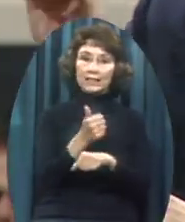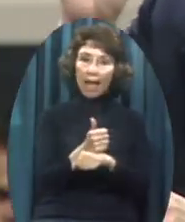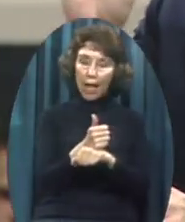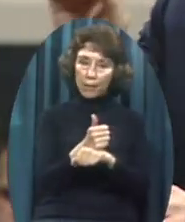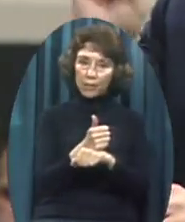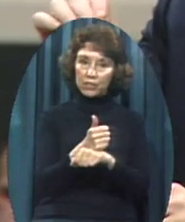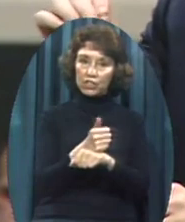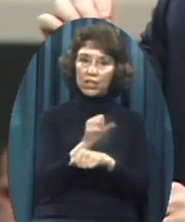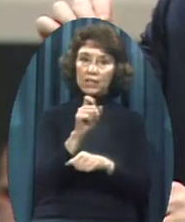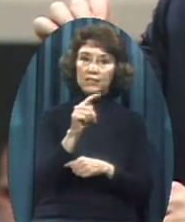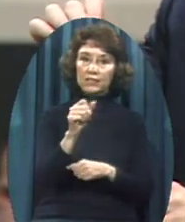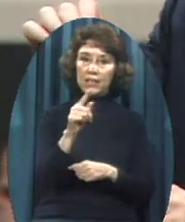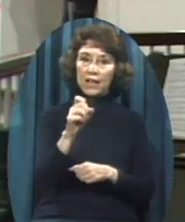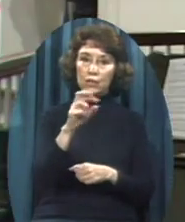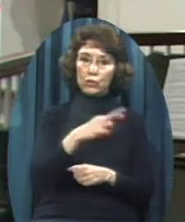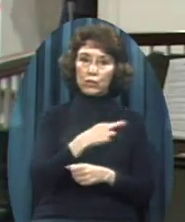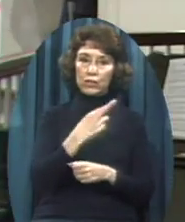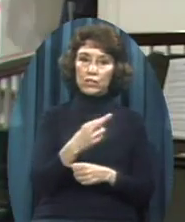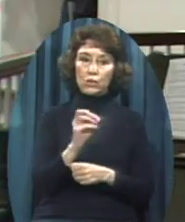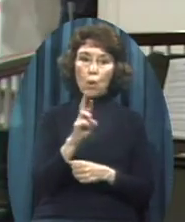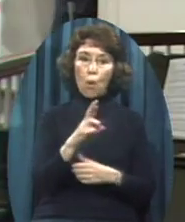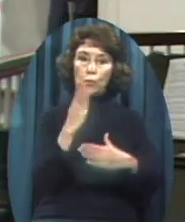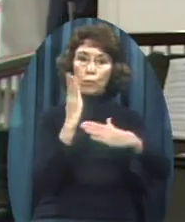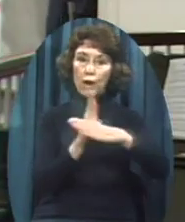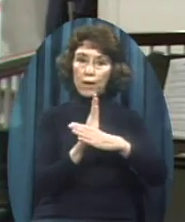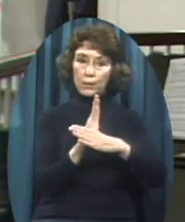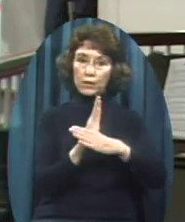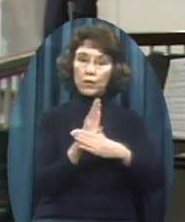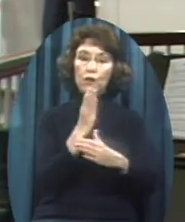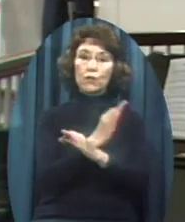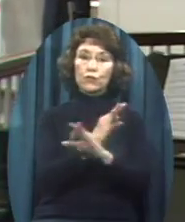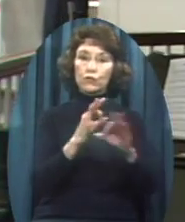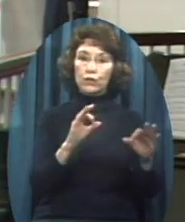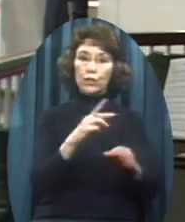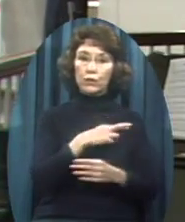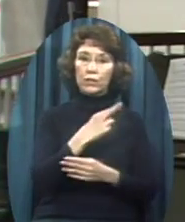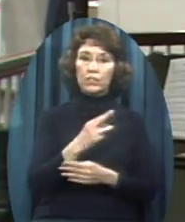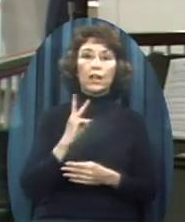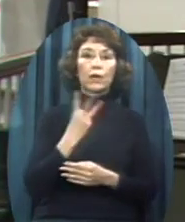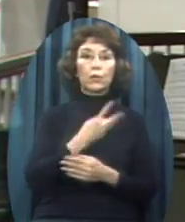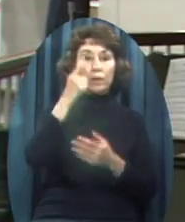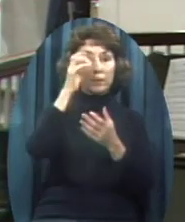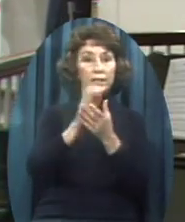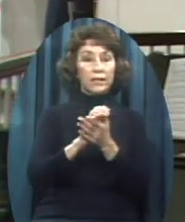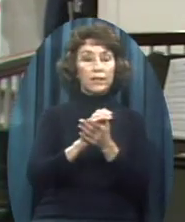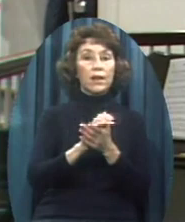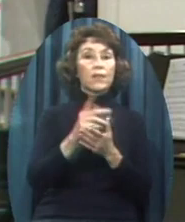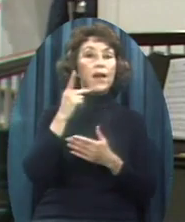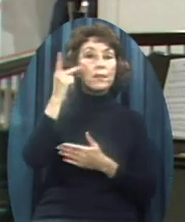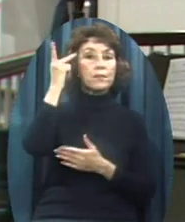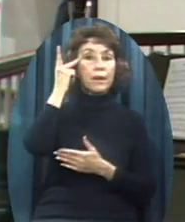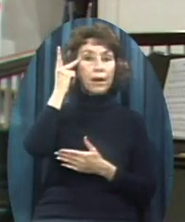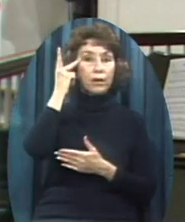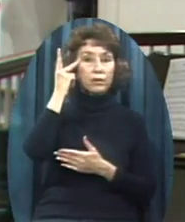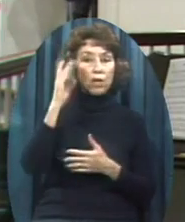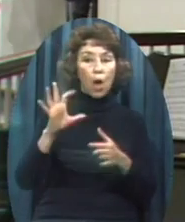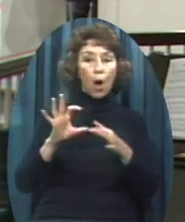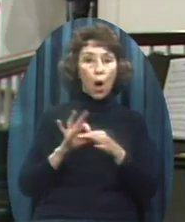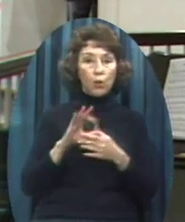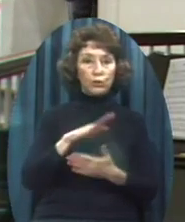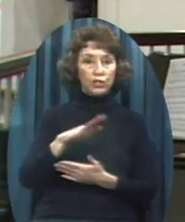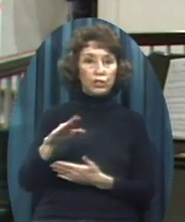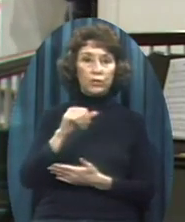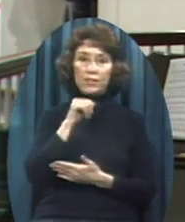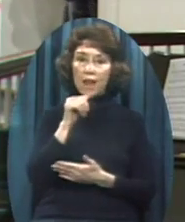free exercise of religion. And we believe that parents own children, not the state. And that if parents want their children in a Christian school or a